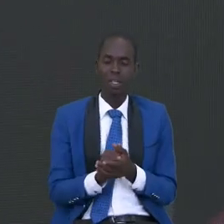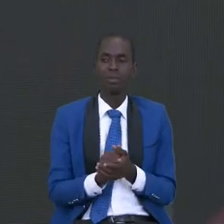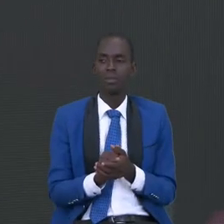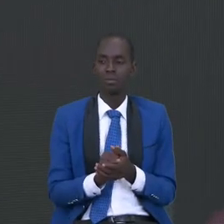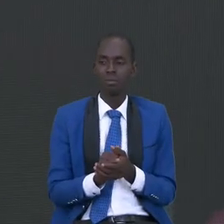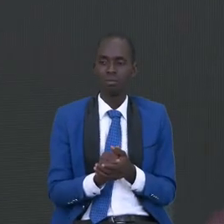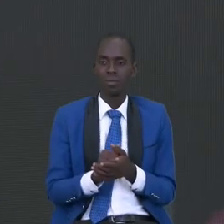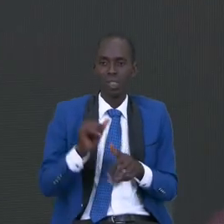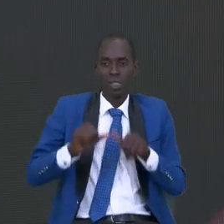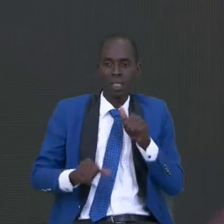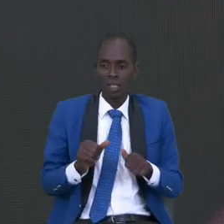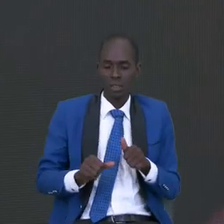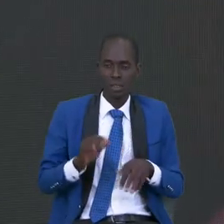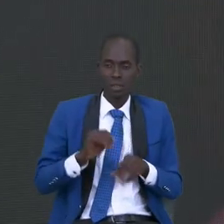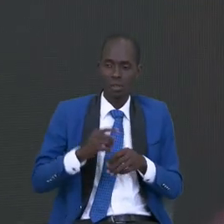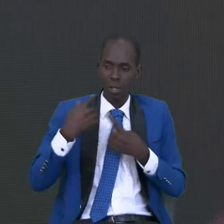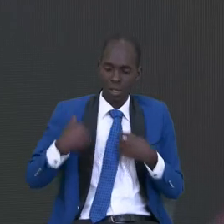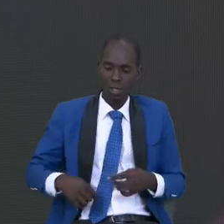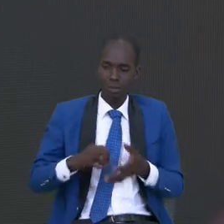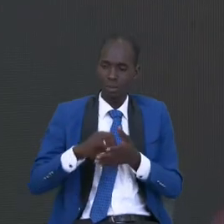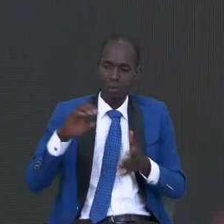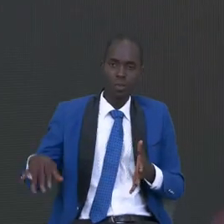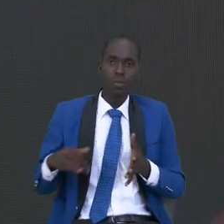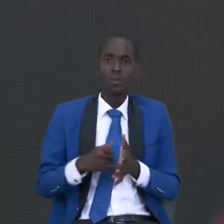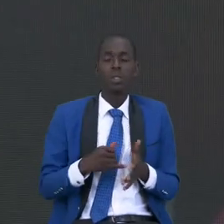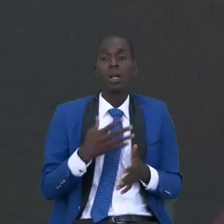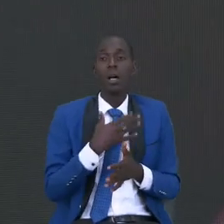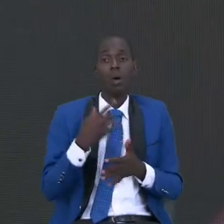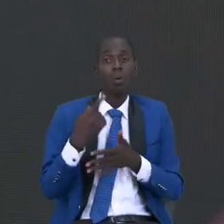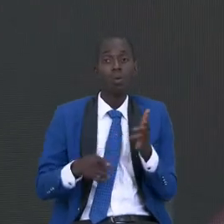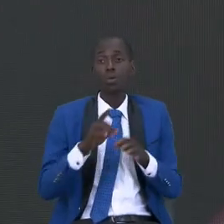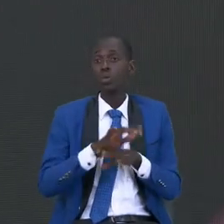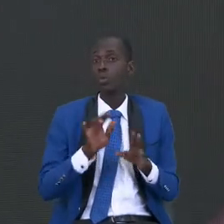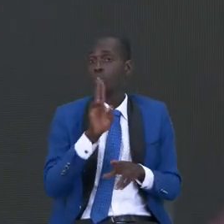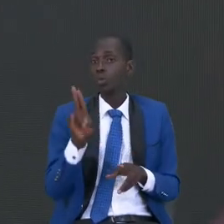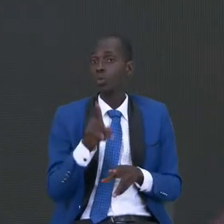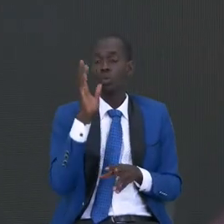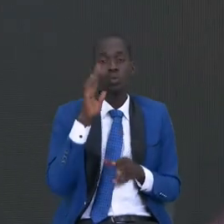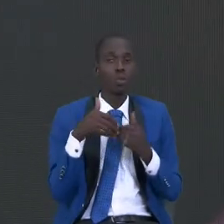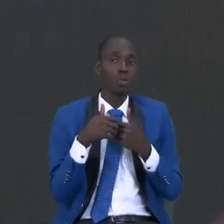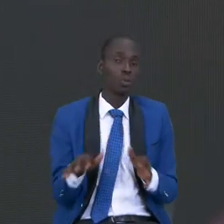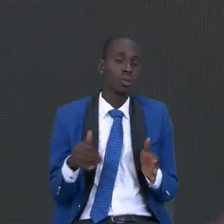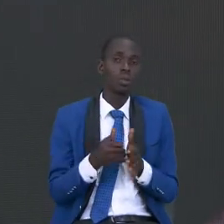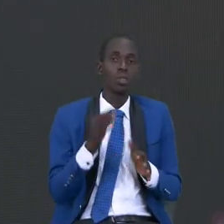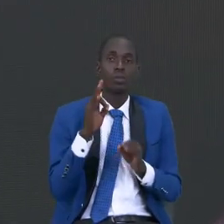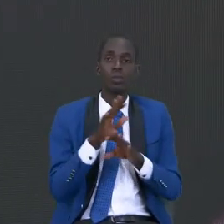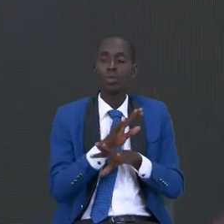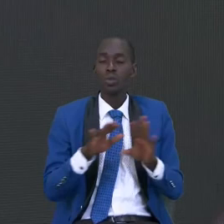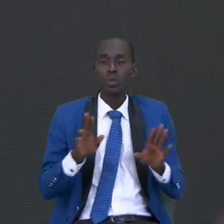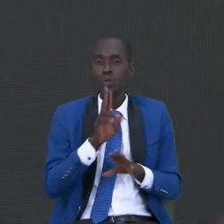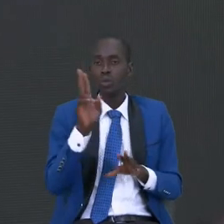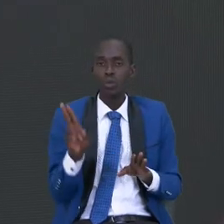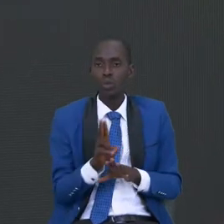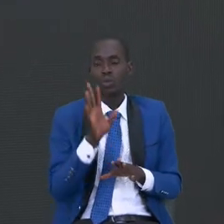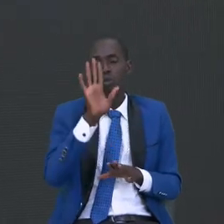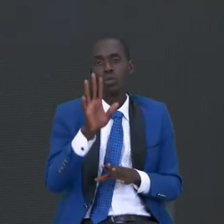bandage. And what I don't use, I lose. If you don't use your unbelief, if you don't give voice to your